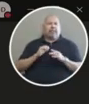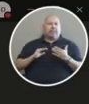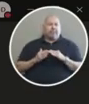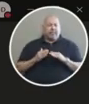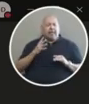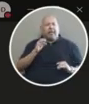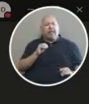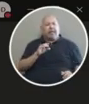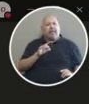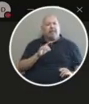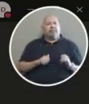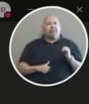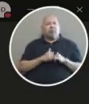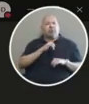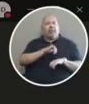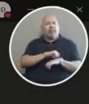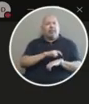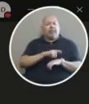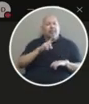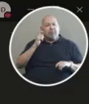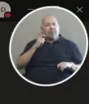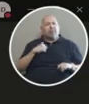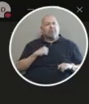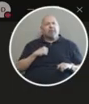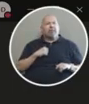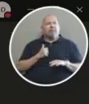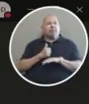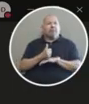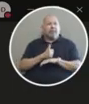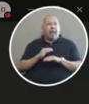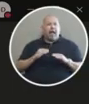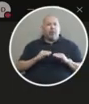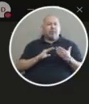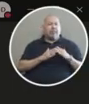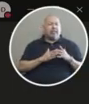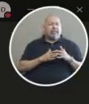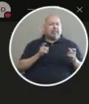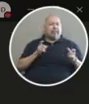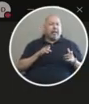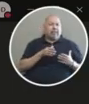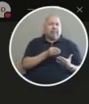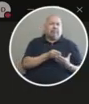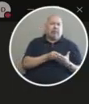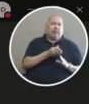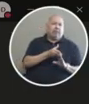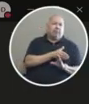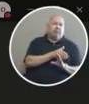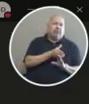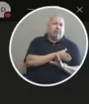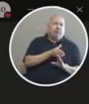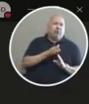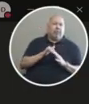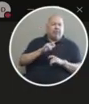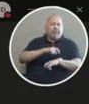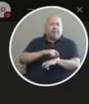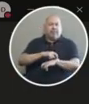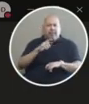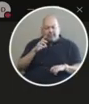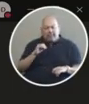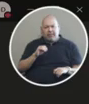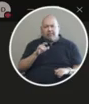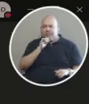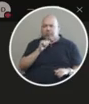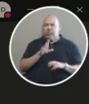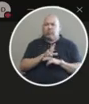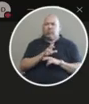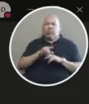city. And much of that is to be blamed on how the city has handled its finances prior to this time. Do